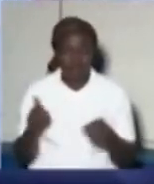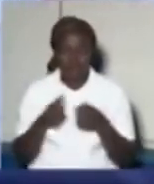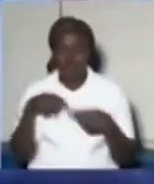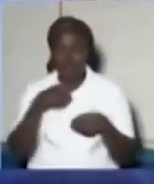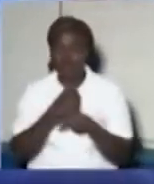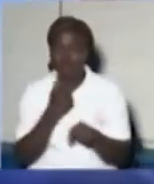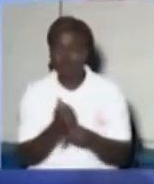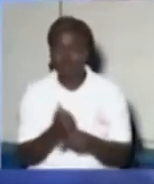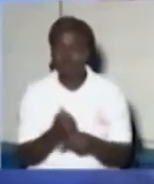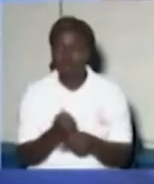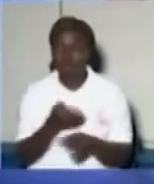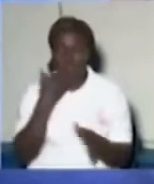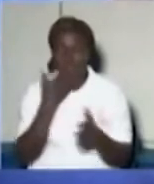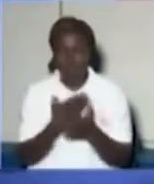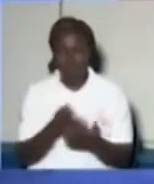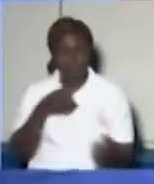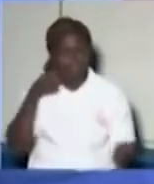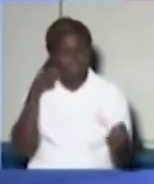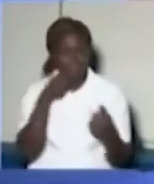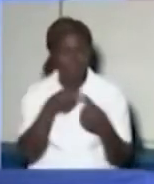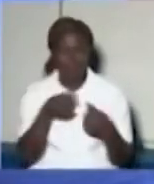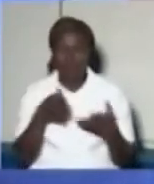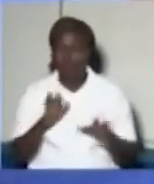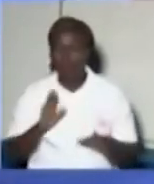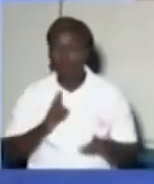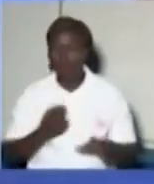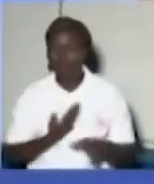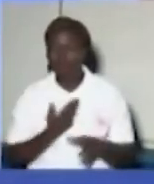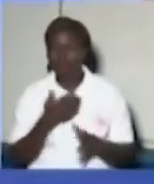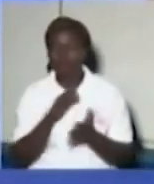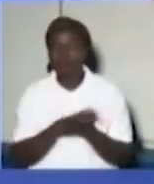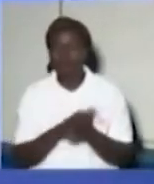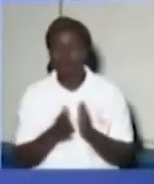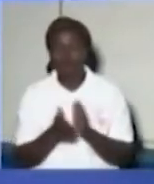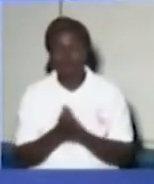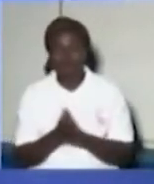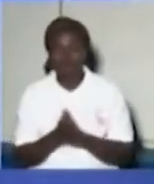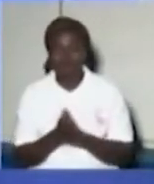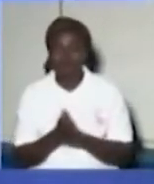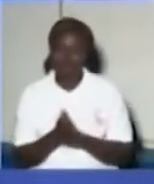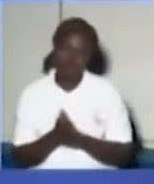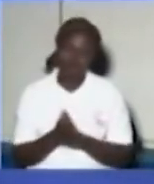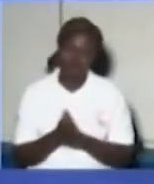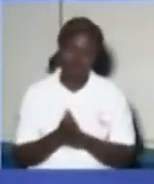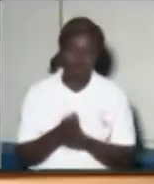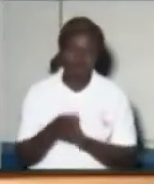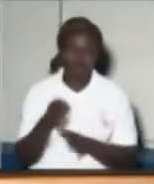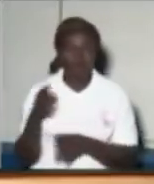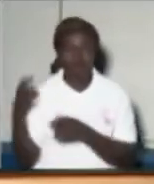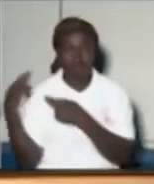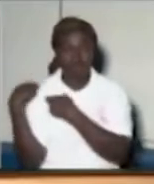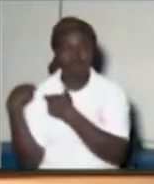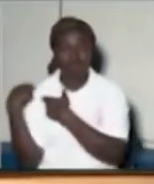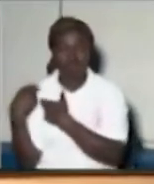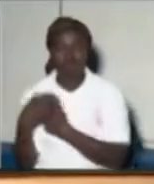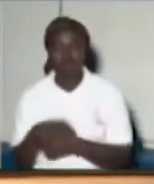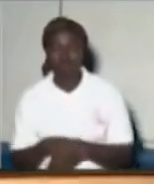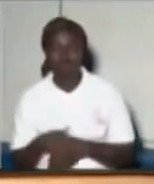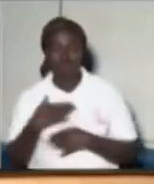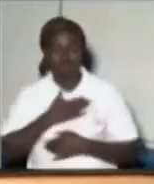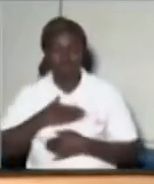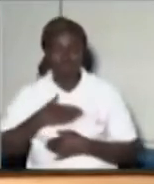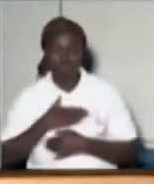Please, let us reduce, completely eliminate the chairing and jeering,